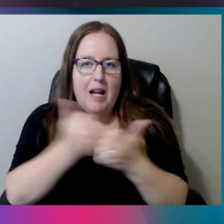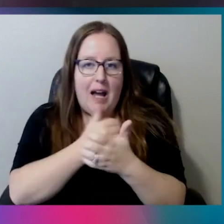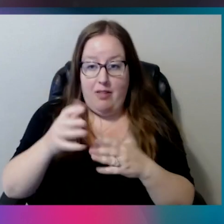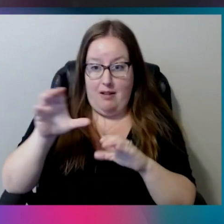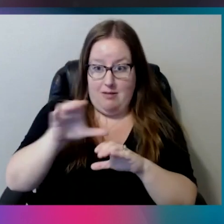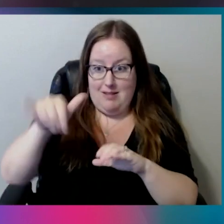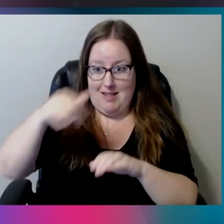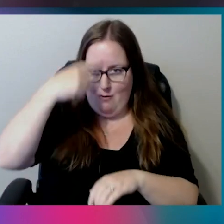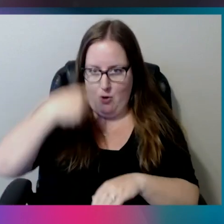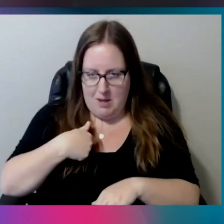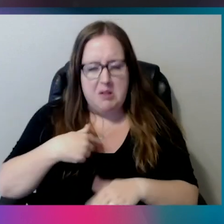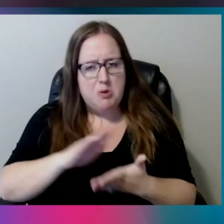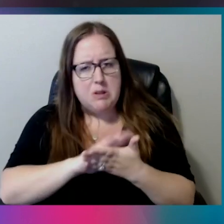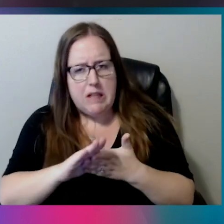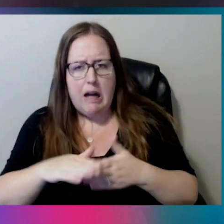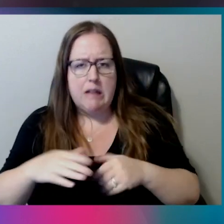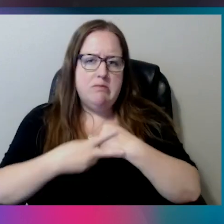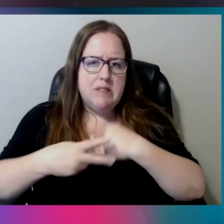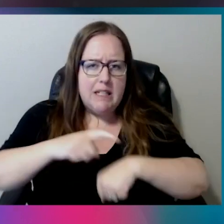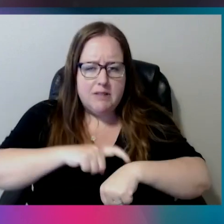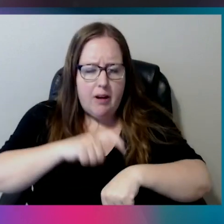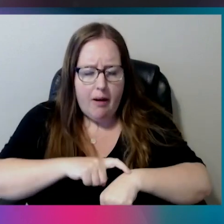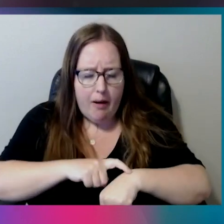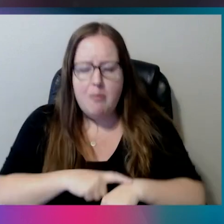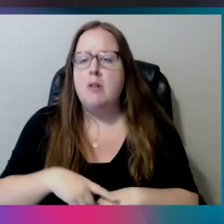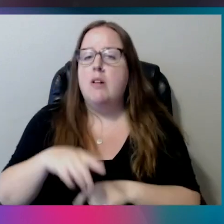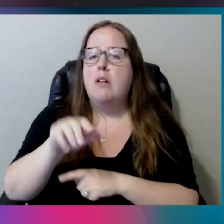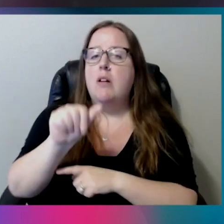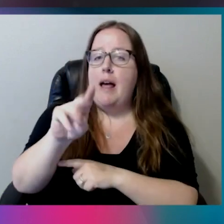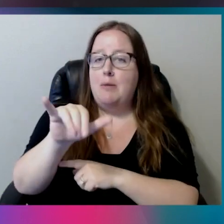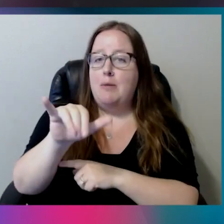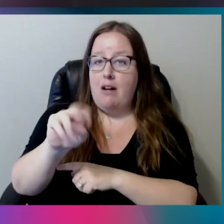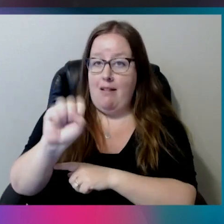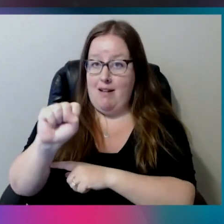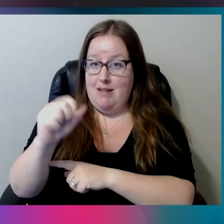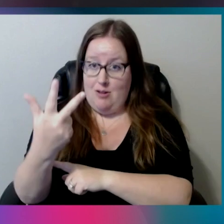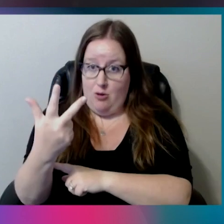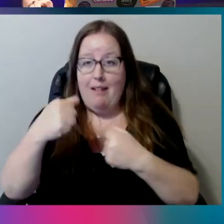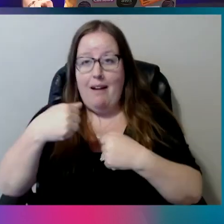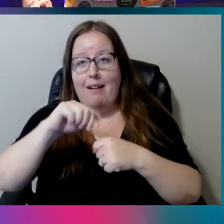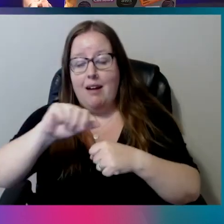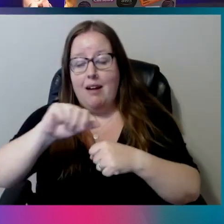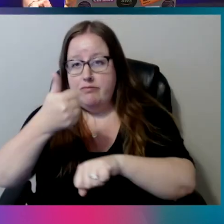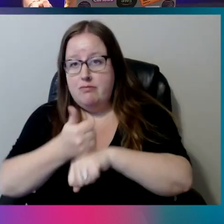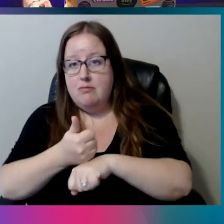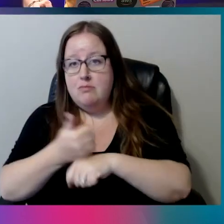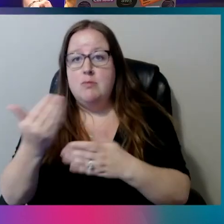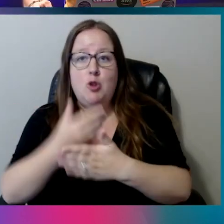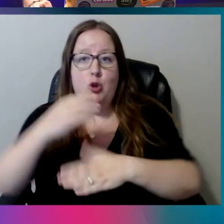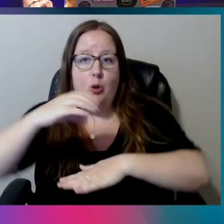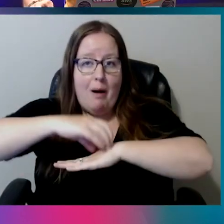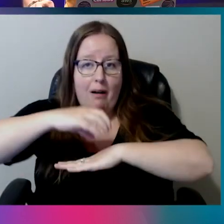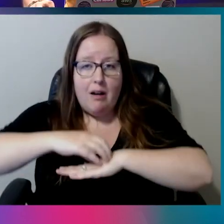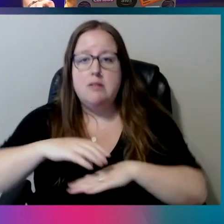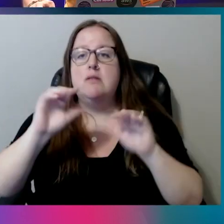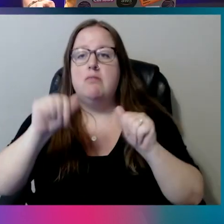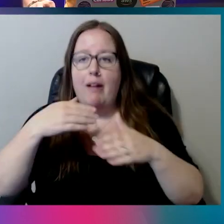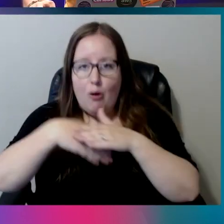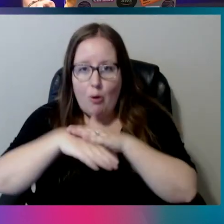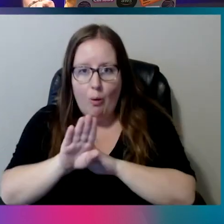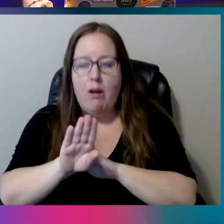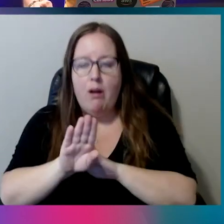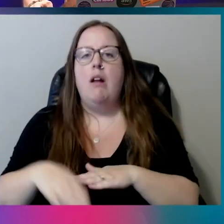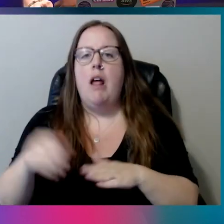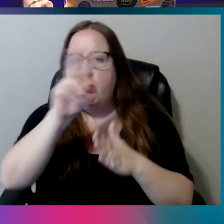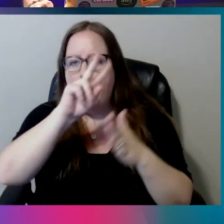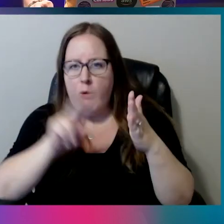nice time saver. Yes. See, Amazon S3, I can create new buckets. I can actually go in and take a look